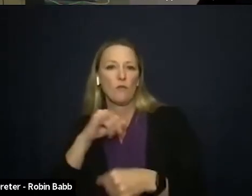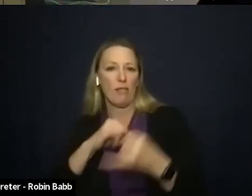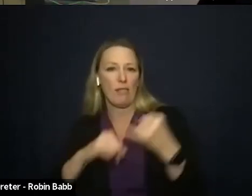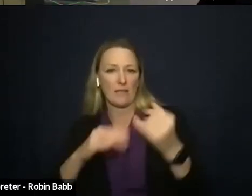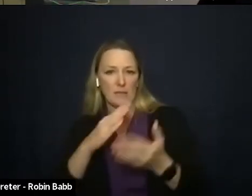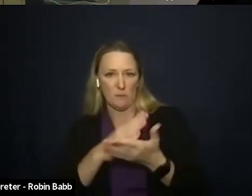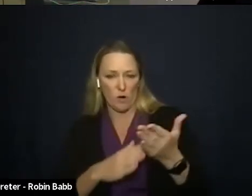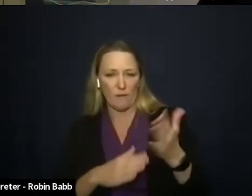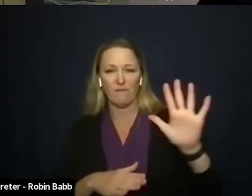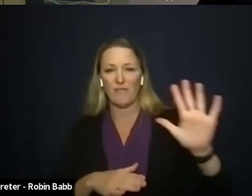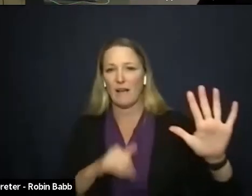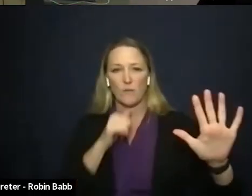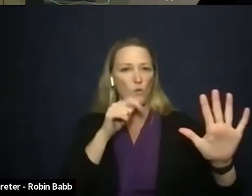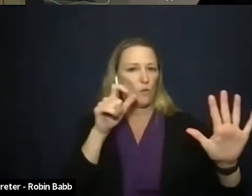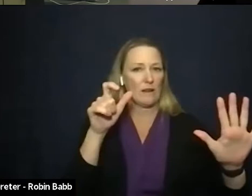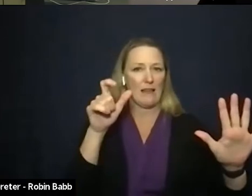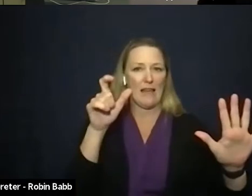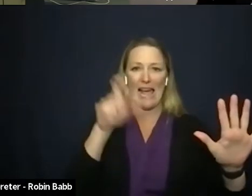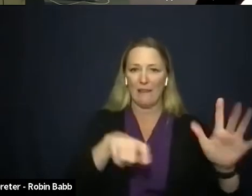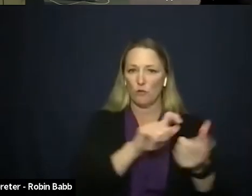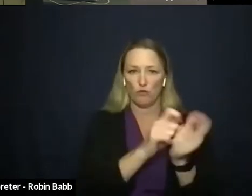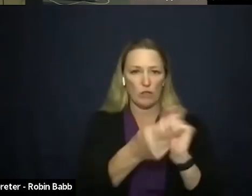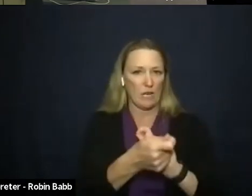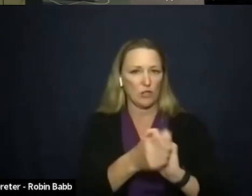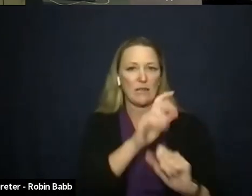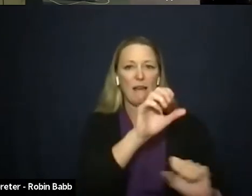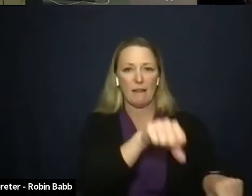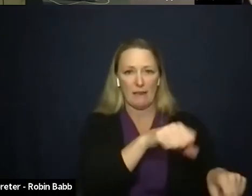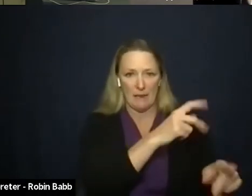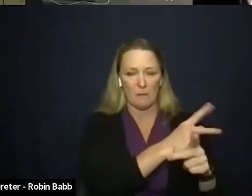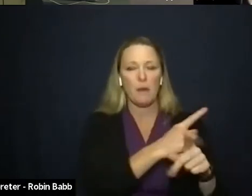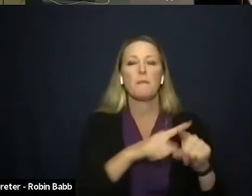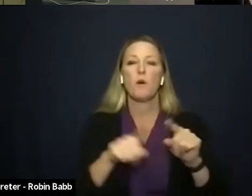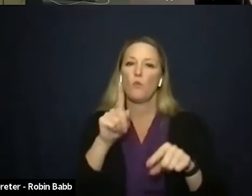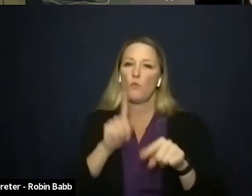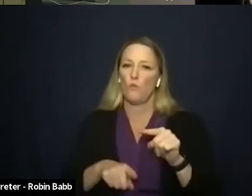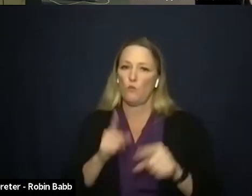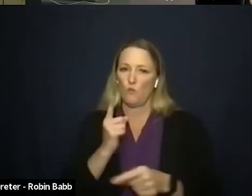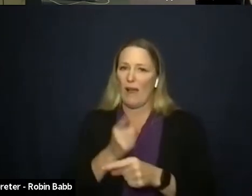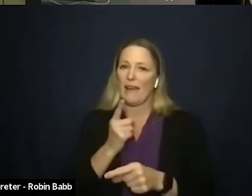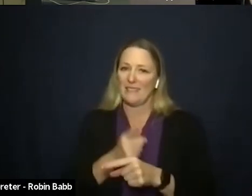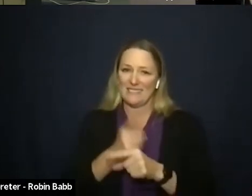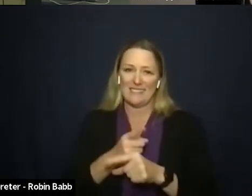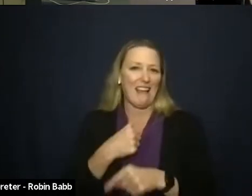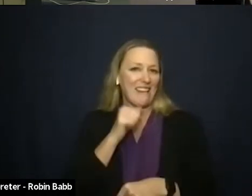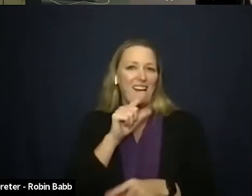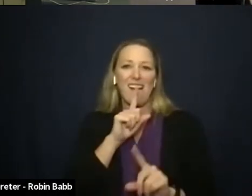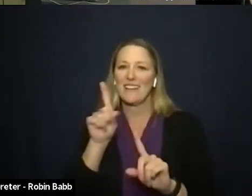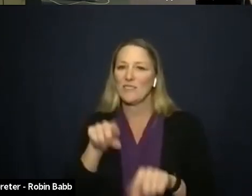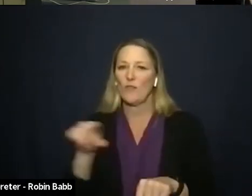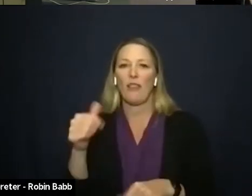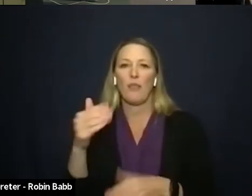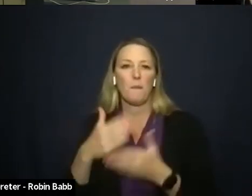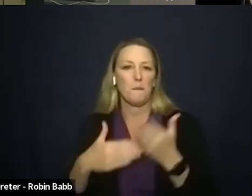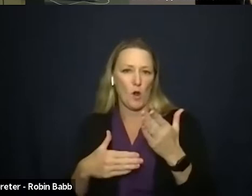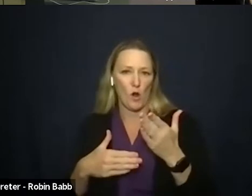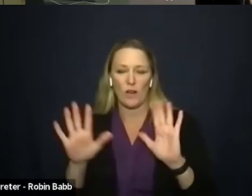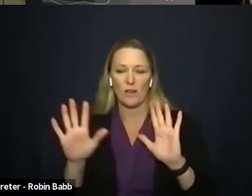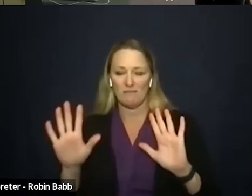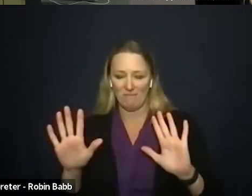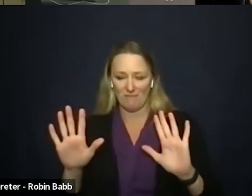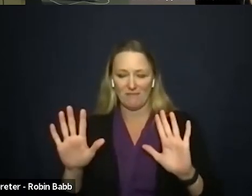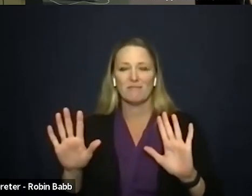but um uh miss ford is correct i didn't answer the other part of the question so forgive me